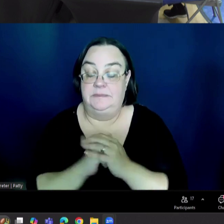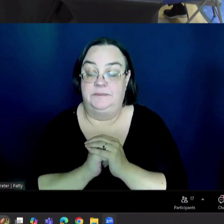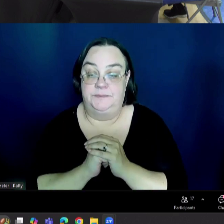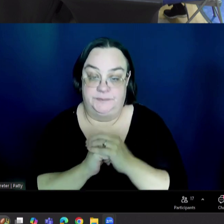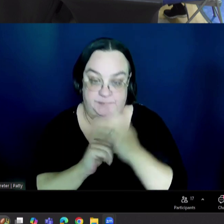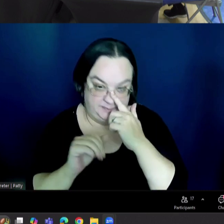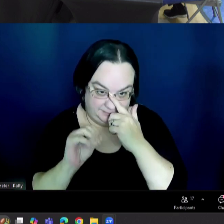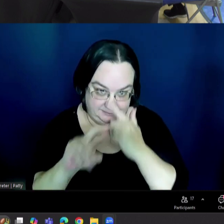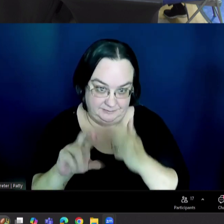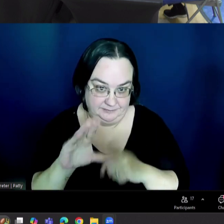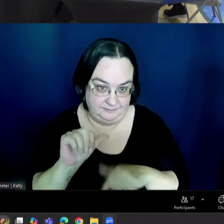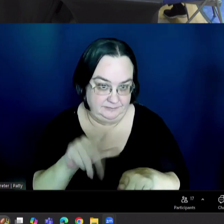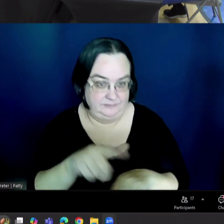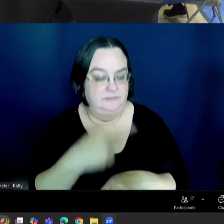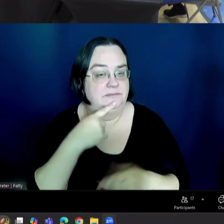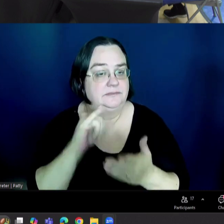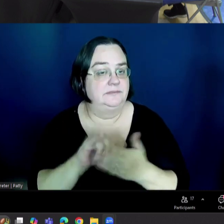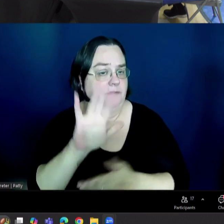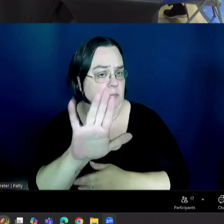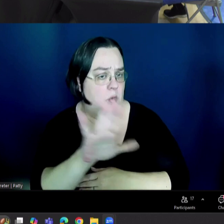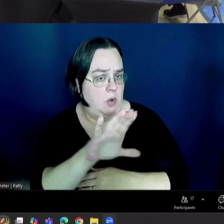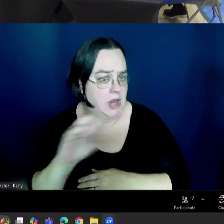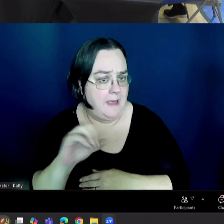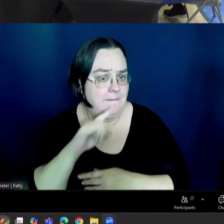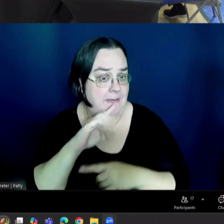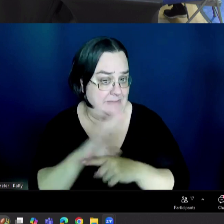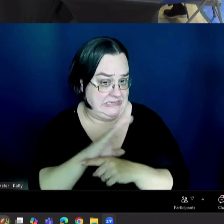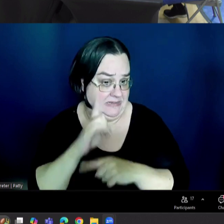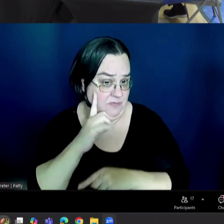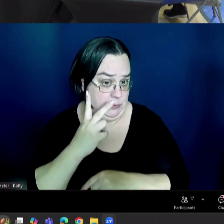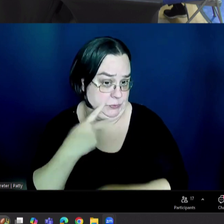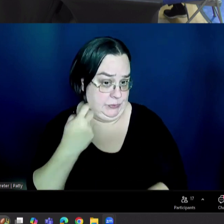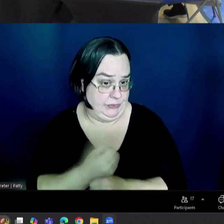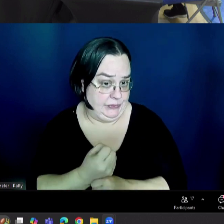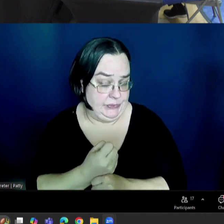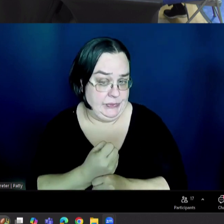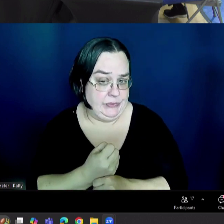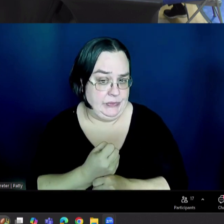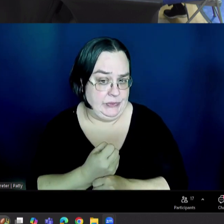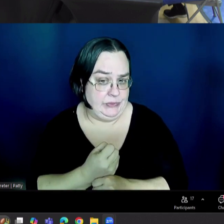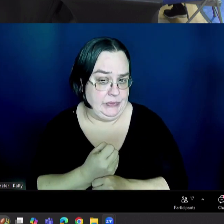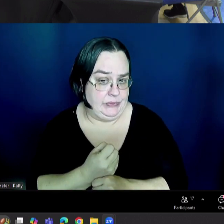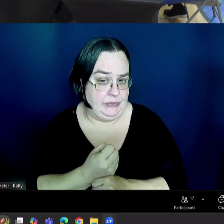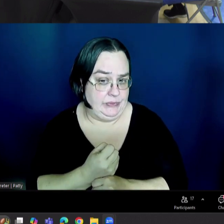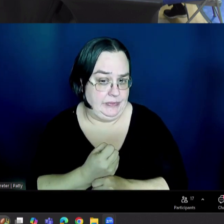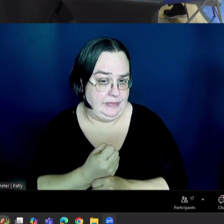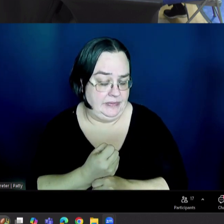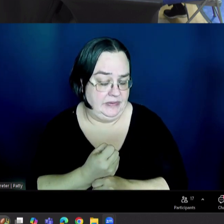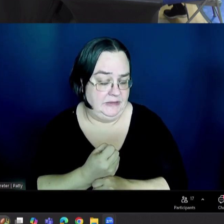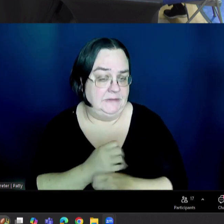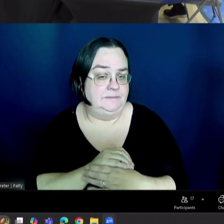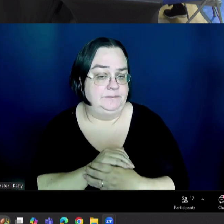Mr. Carl, you said that your company has been in business for 2 years. One thing that is on my mind